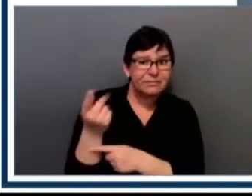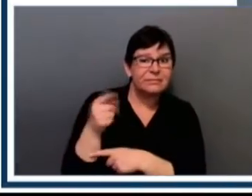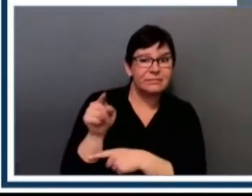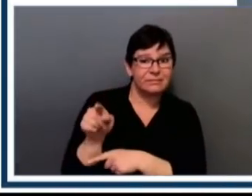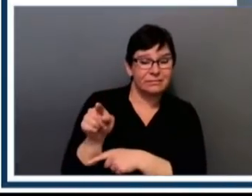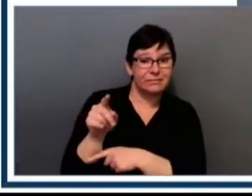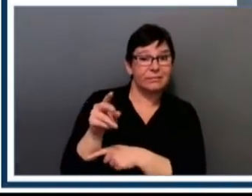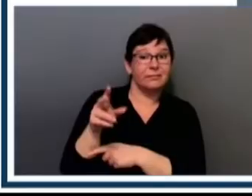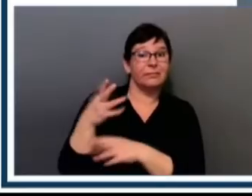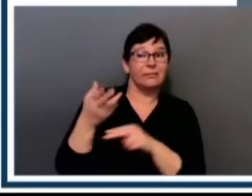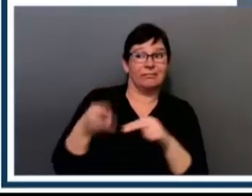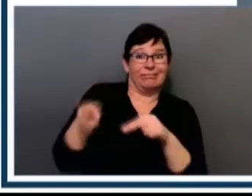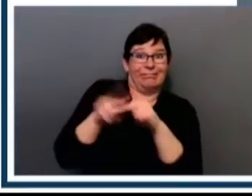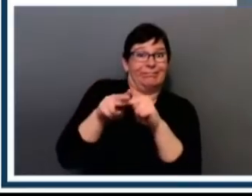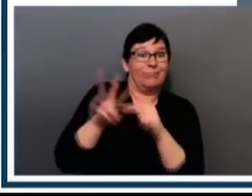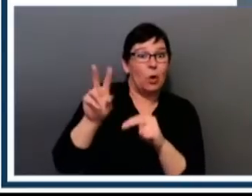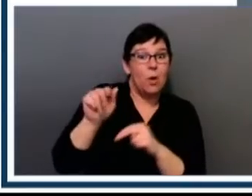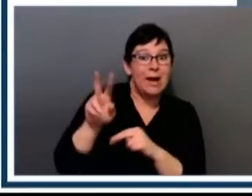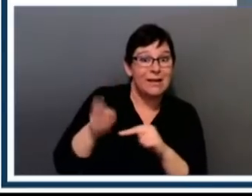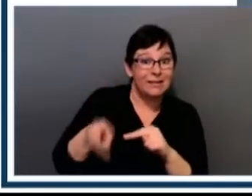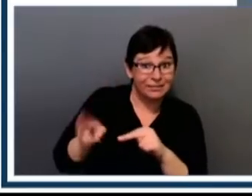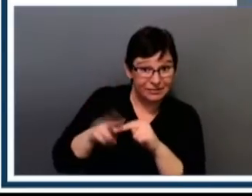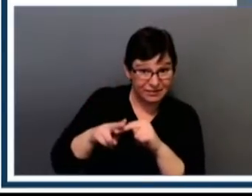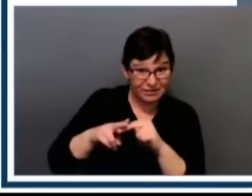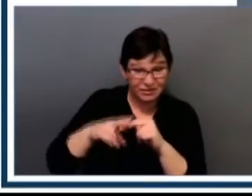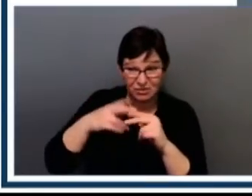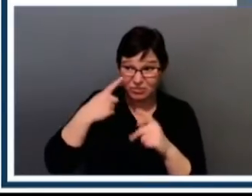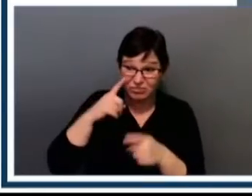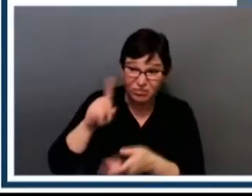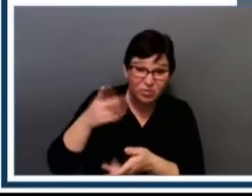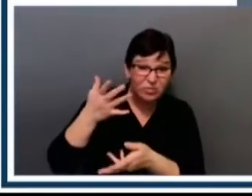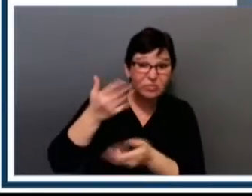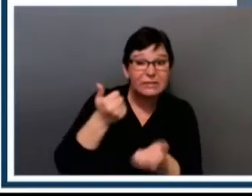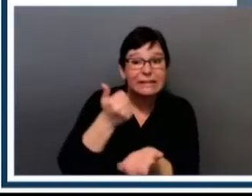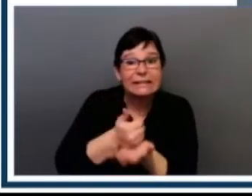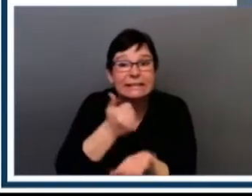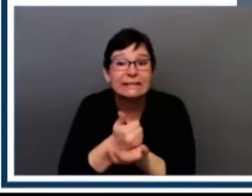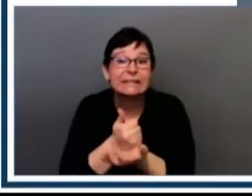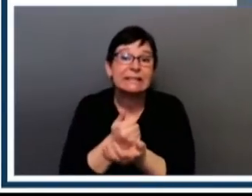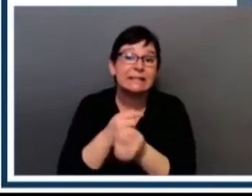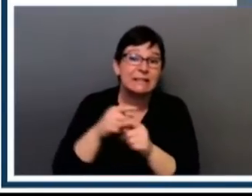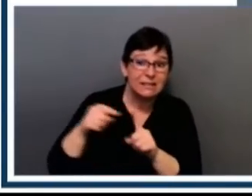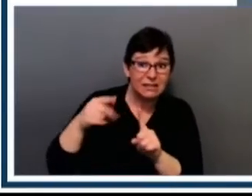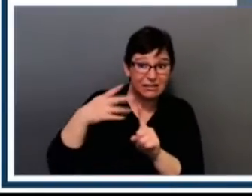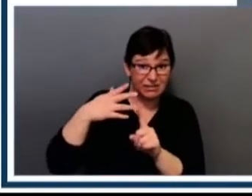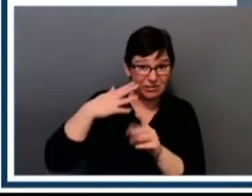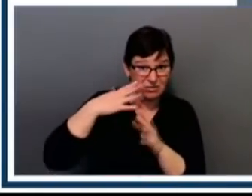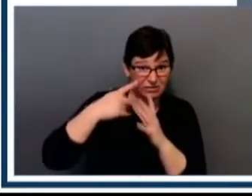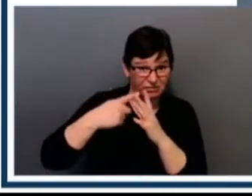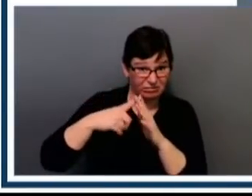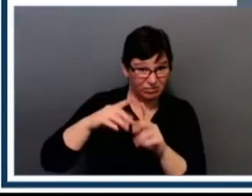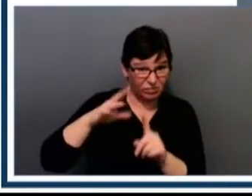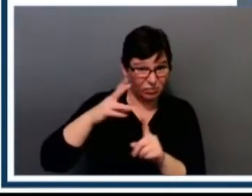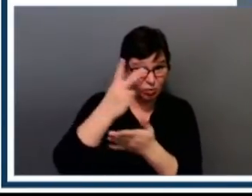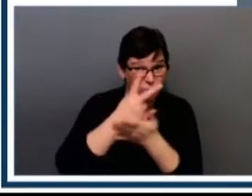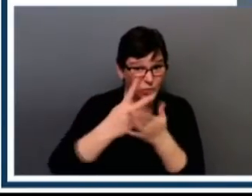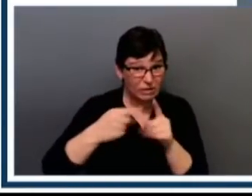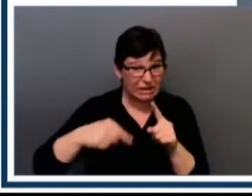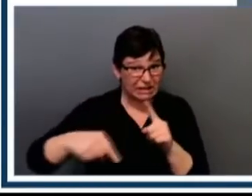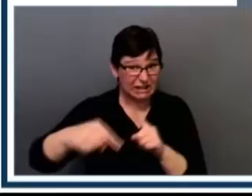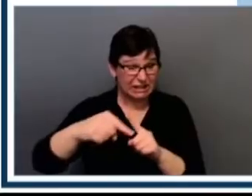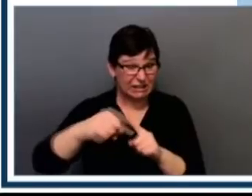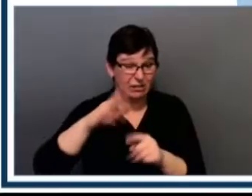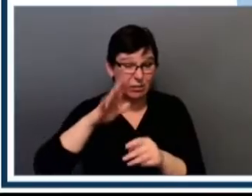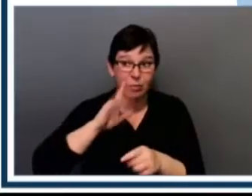later we're starting to see places being filled, more beds opening up, the positive results that you were hoping for from